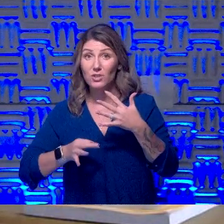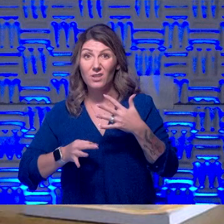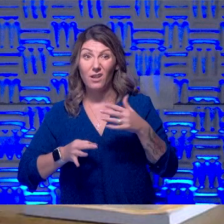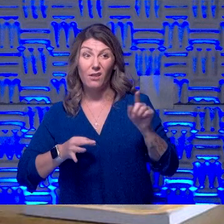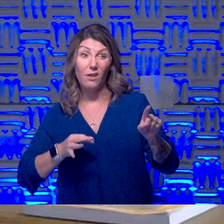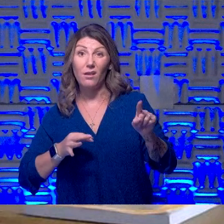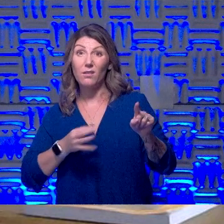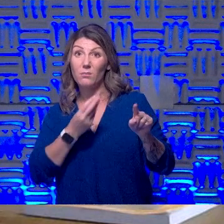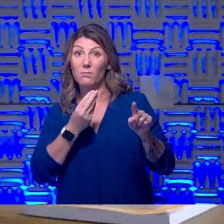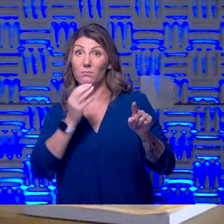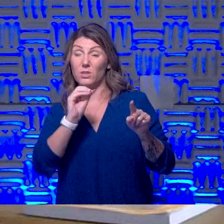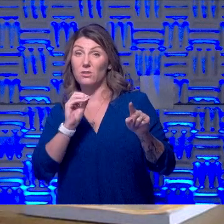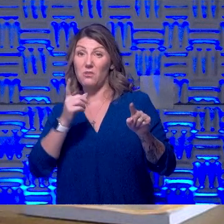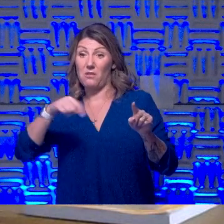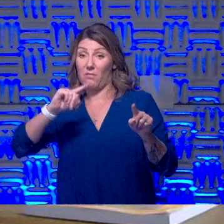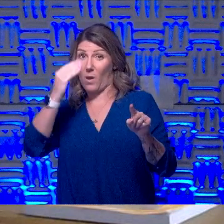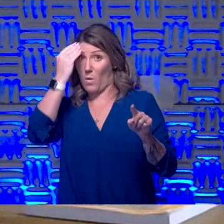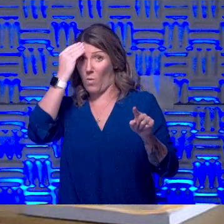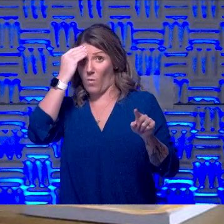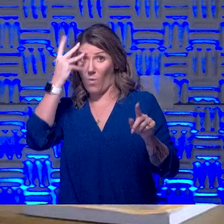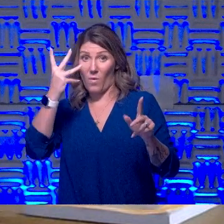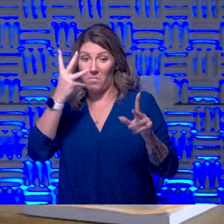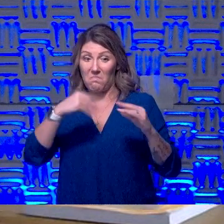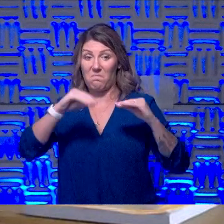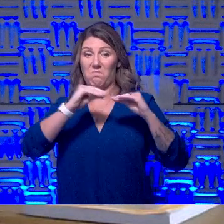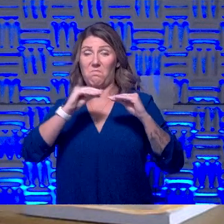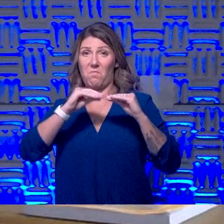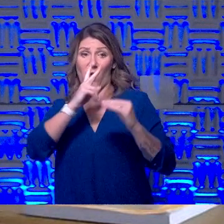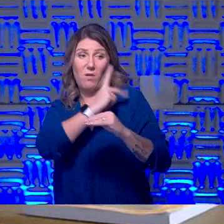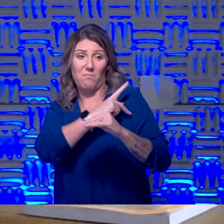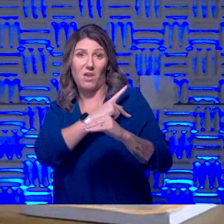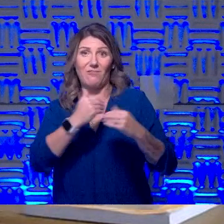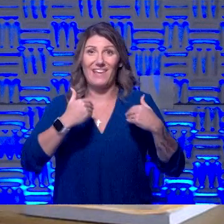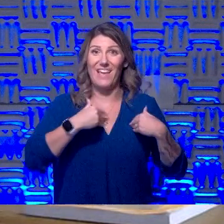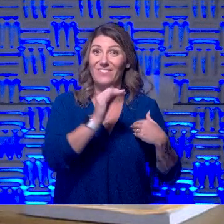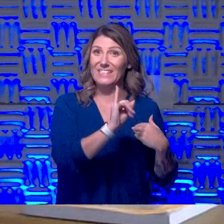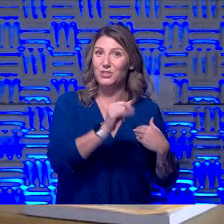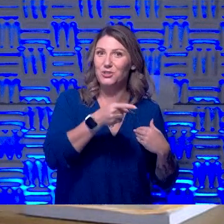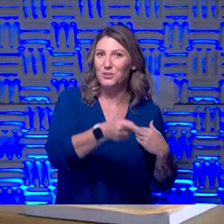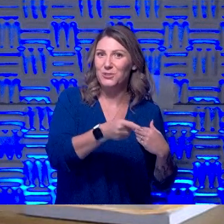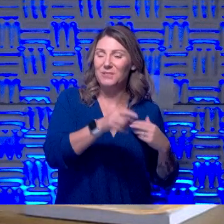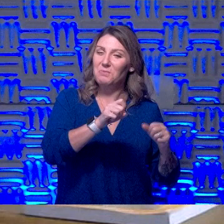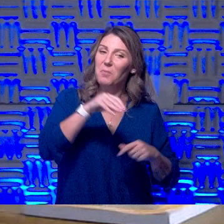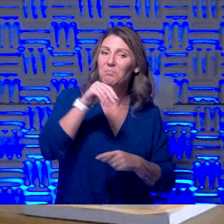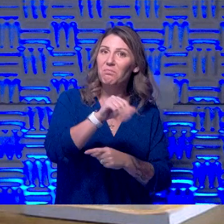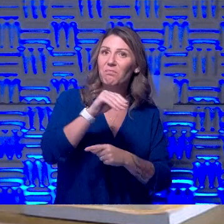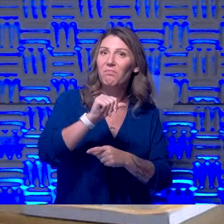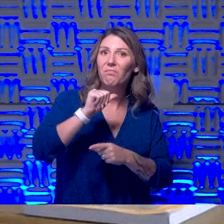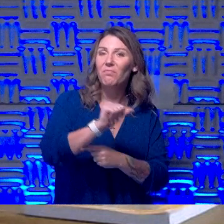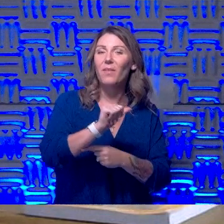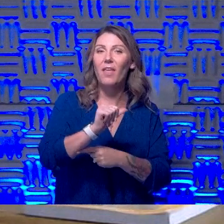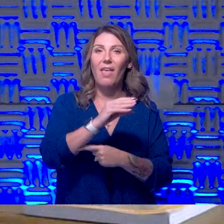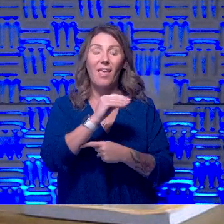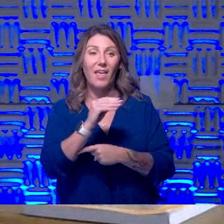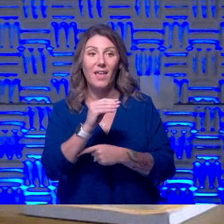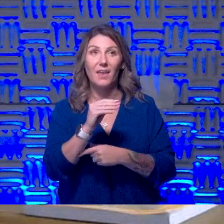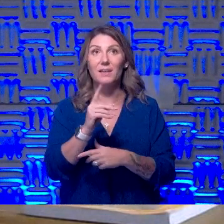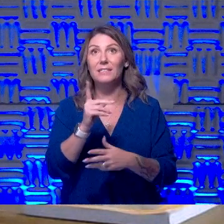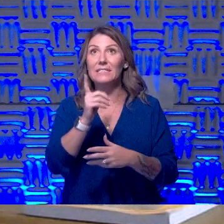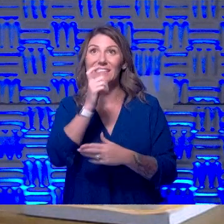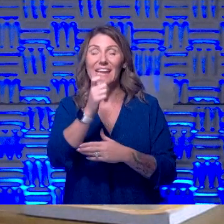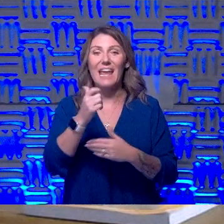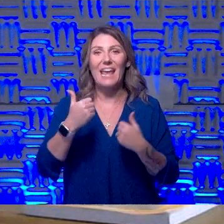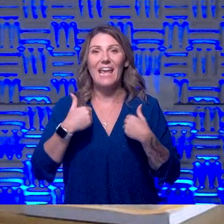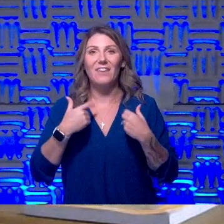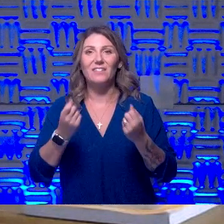of the state line, they know that more of their patients are going to have insurance, and therefore they're not going to have